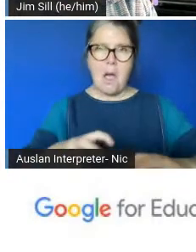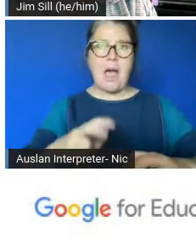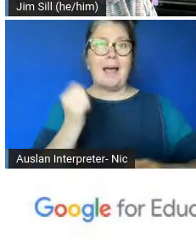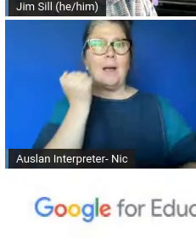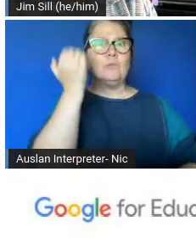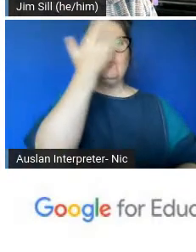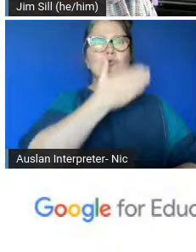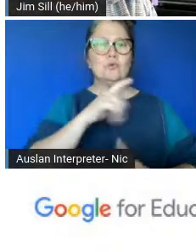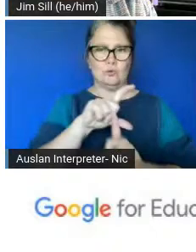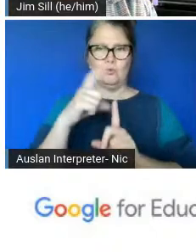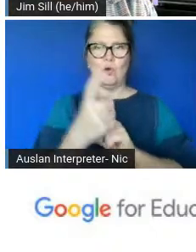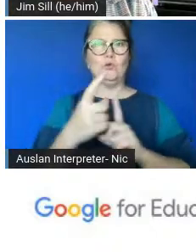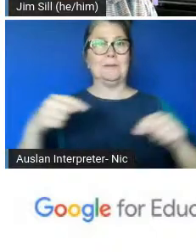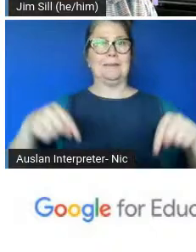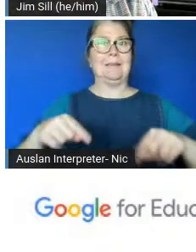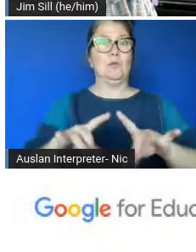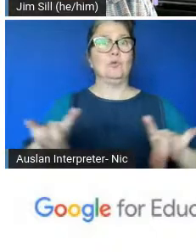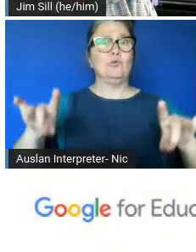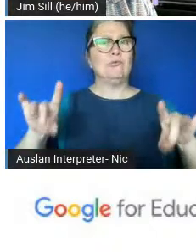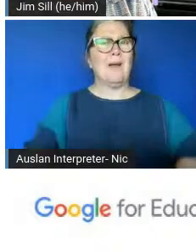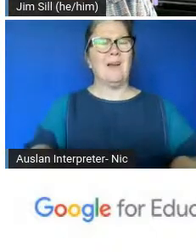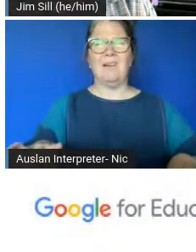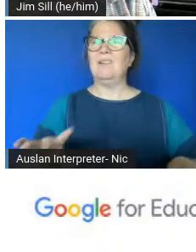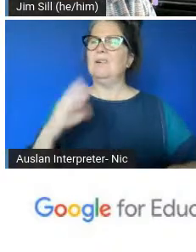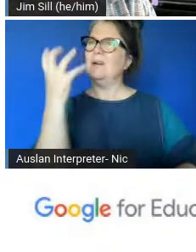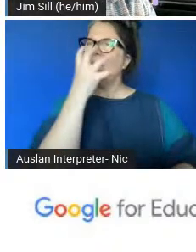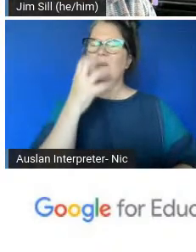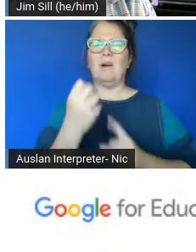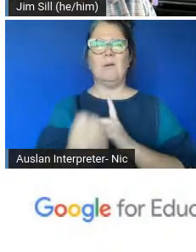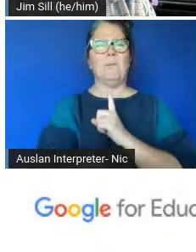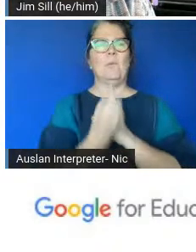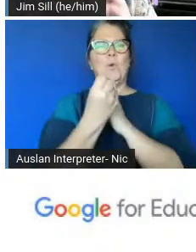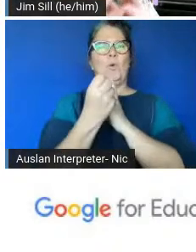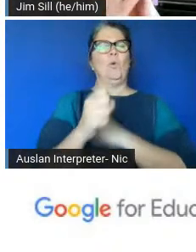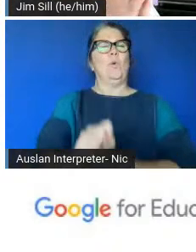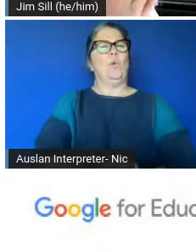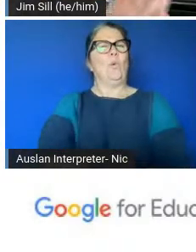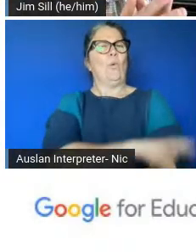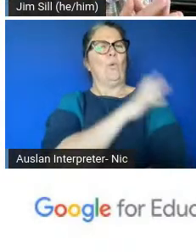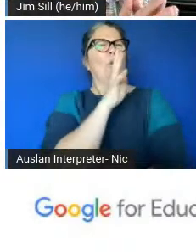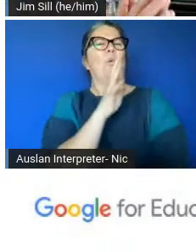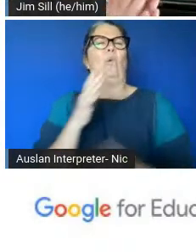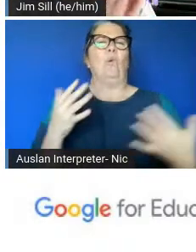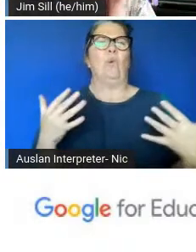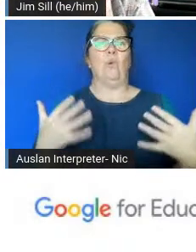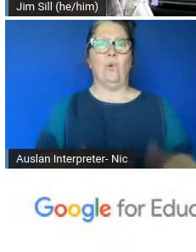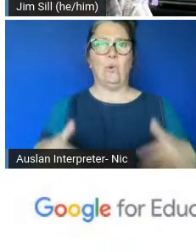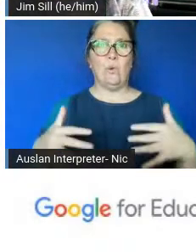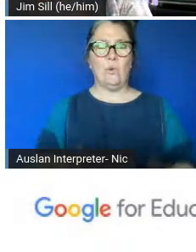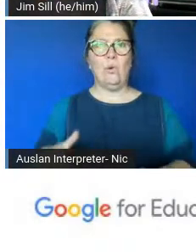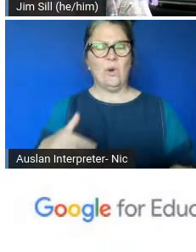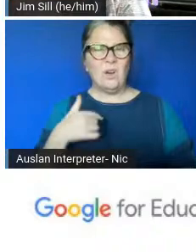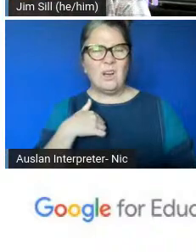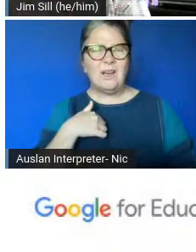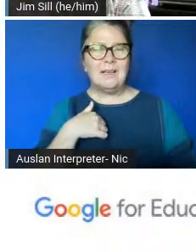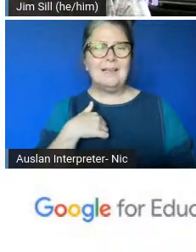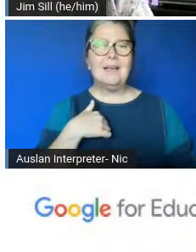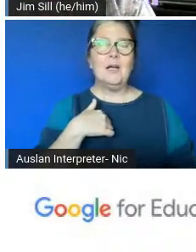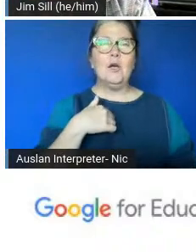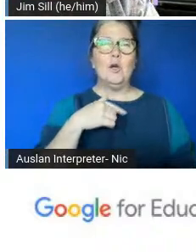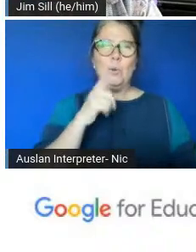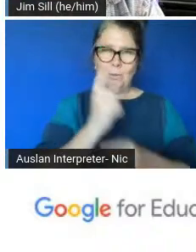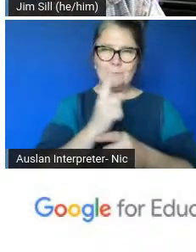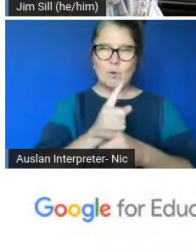really powerful experience just to be able to, we've mentioned this before, the idea of the window, the mirror, and the sliding